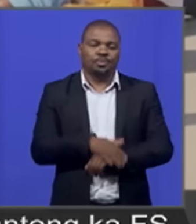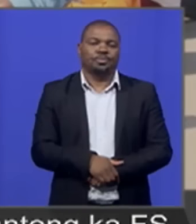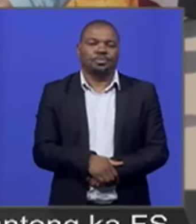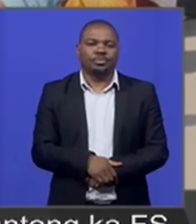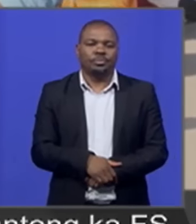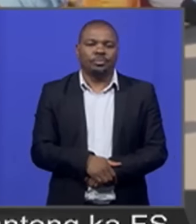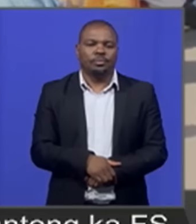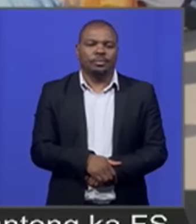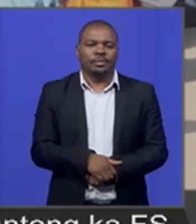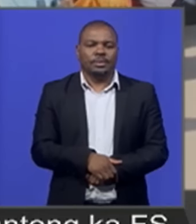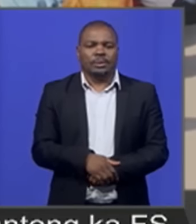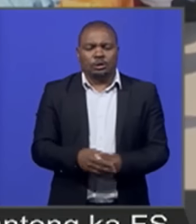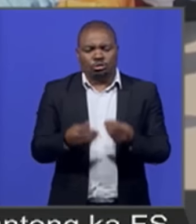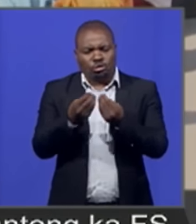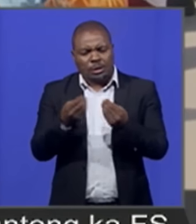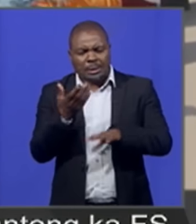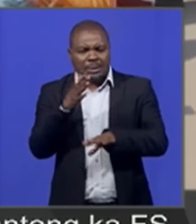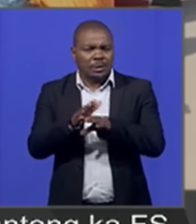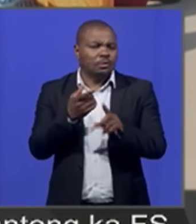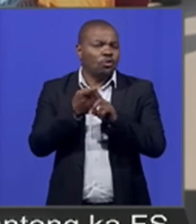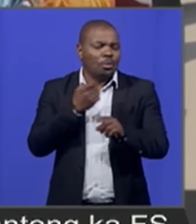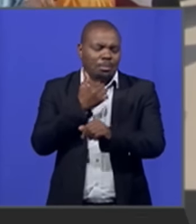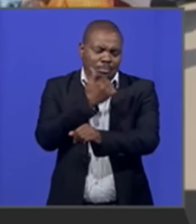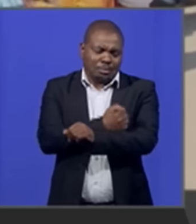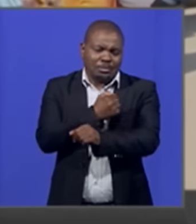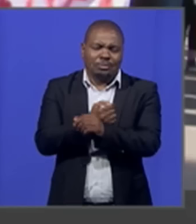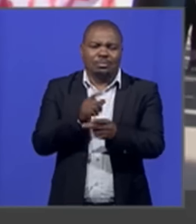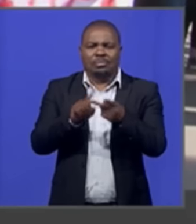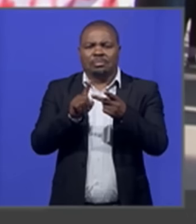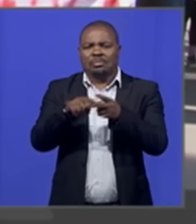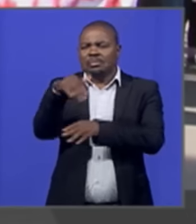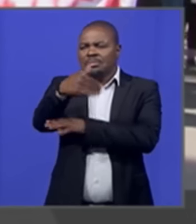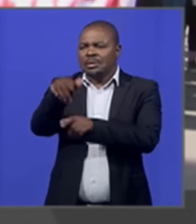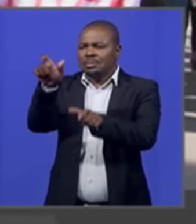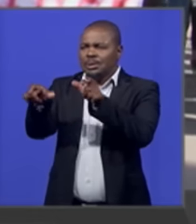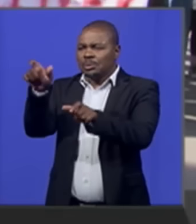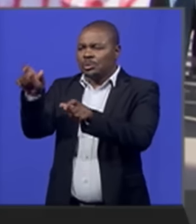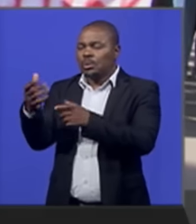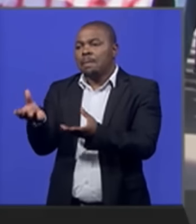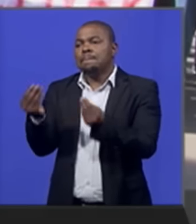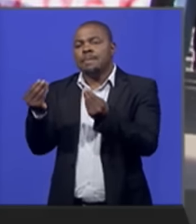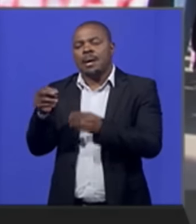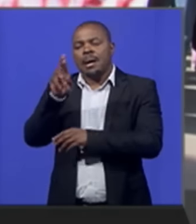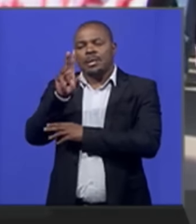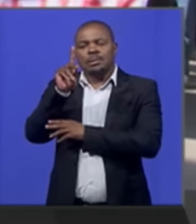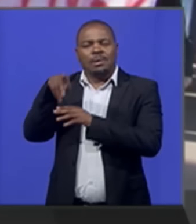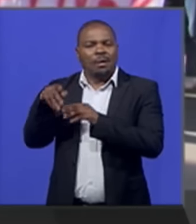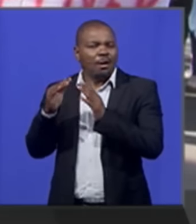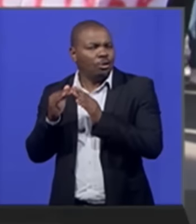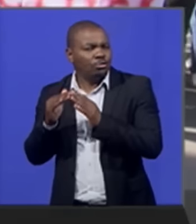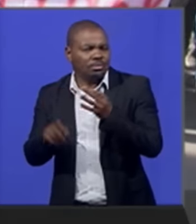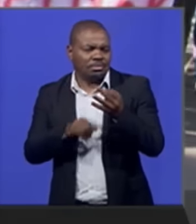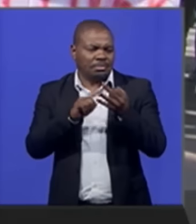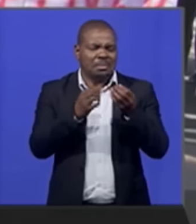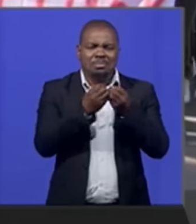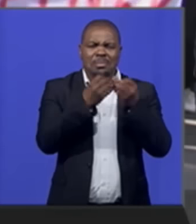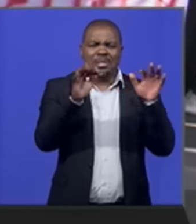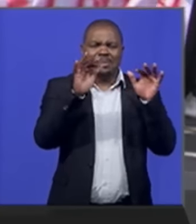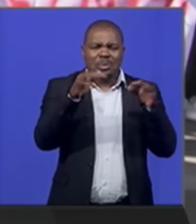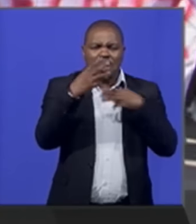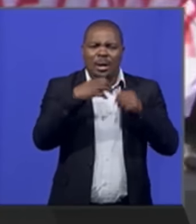Bana ba ba bolawang ke diokobatsi mo ditoropong baditšhaba ba ba nang le matlo a di-RDP le botlhokatiro jo bo